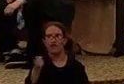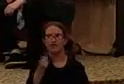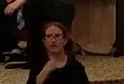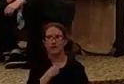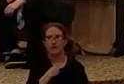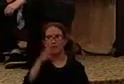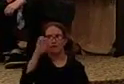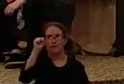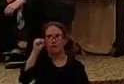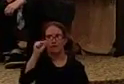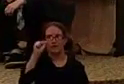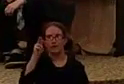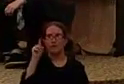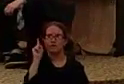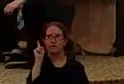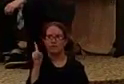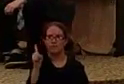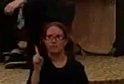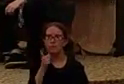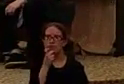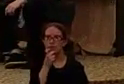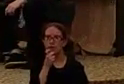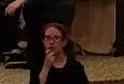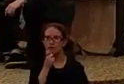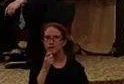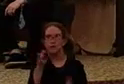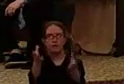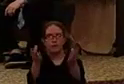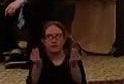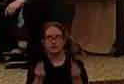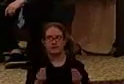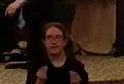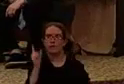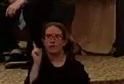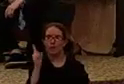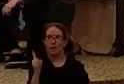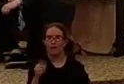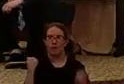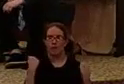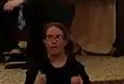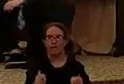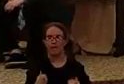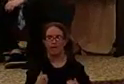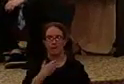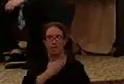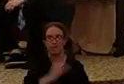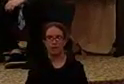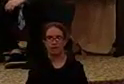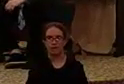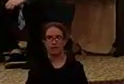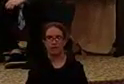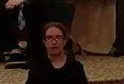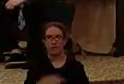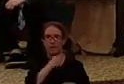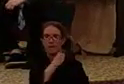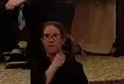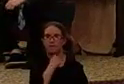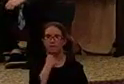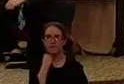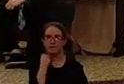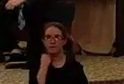me that Esau was the one who was to inherit. He was the one that would have the birthright or the priesthood of